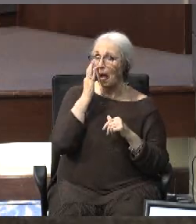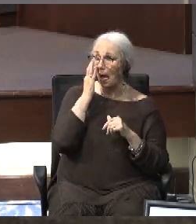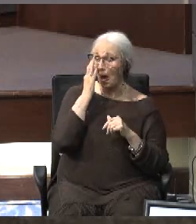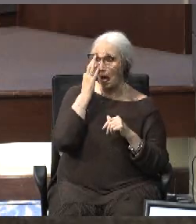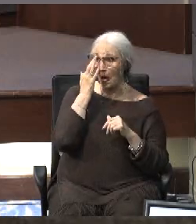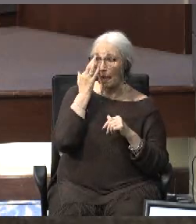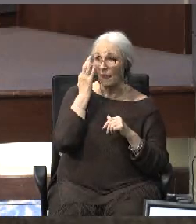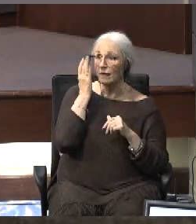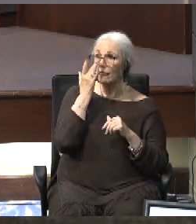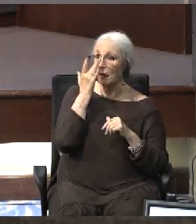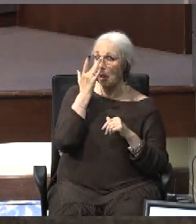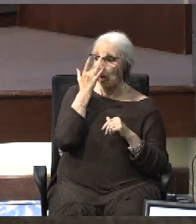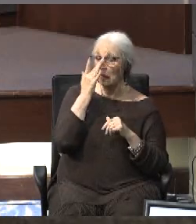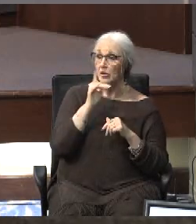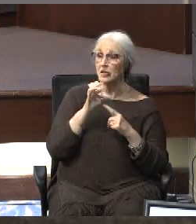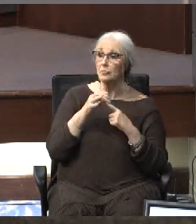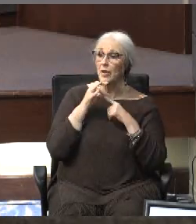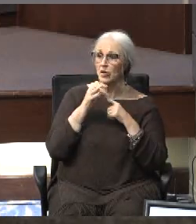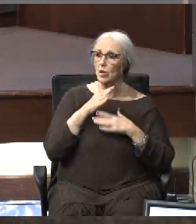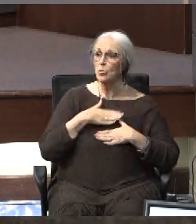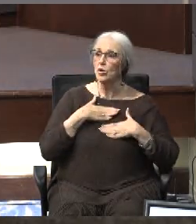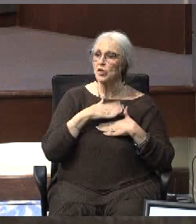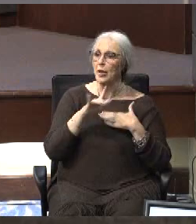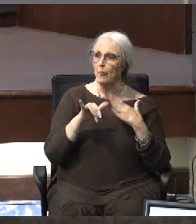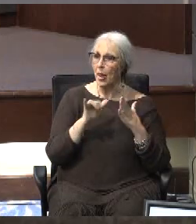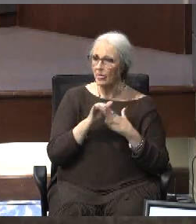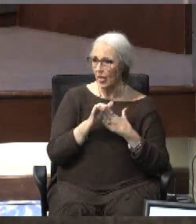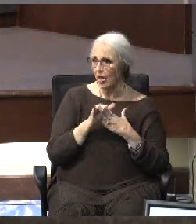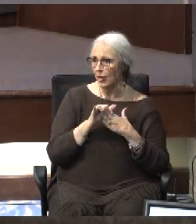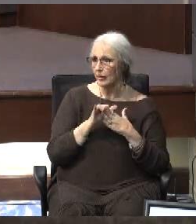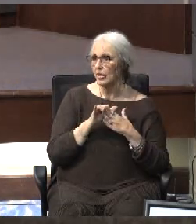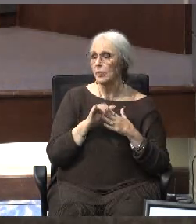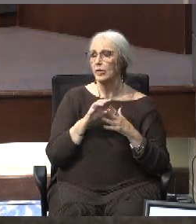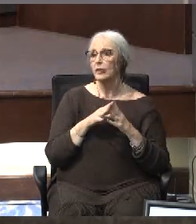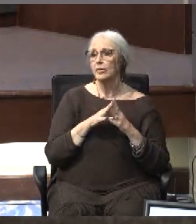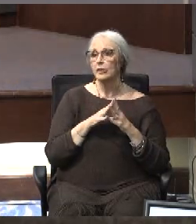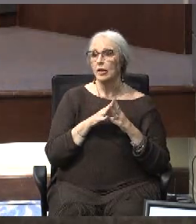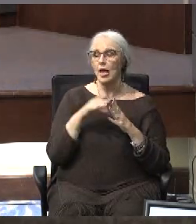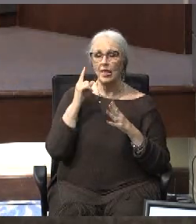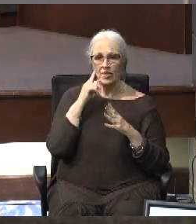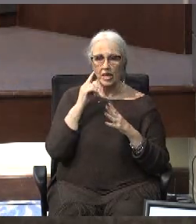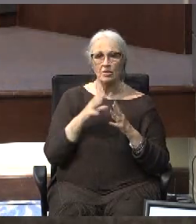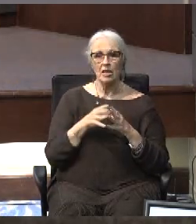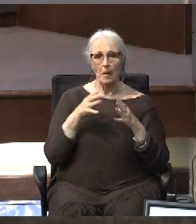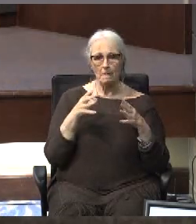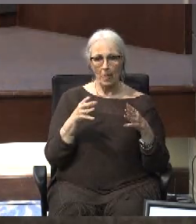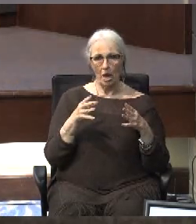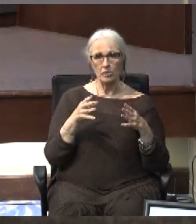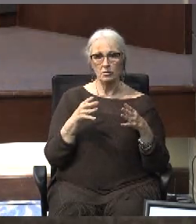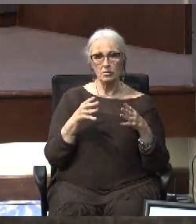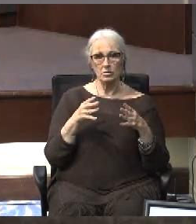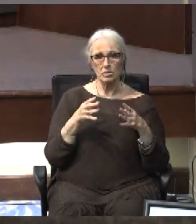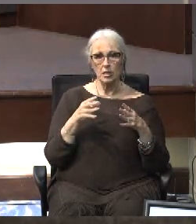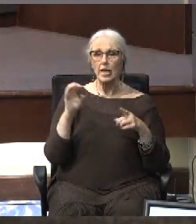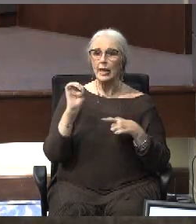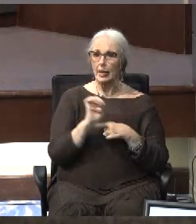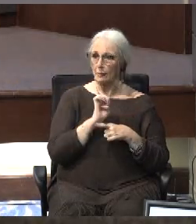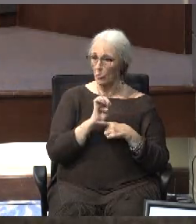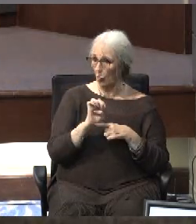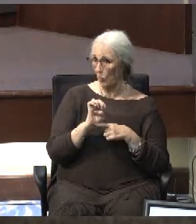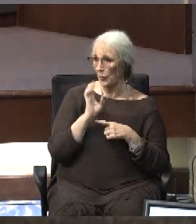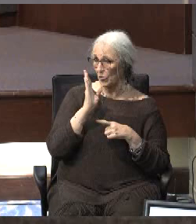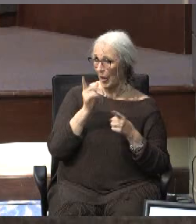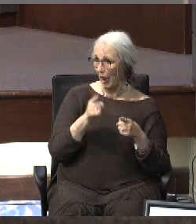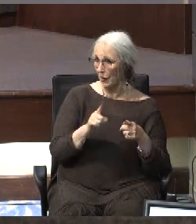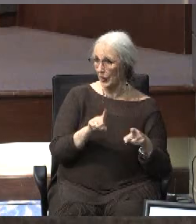we're, especially appreciative about that. I mean, I think that the amount of employment that will